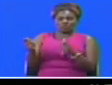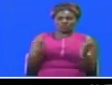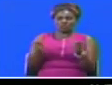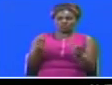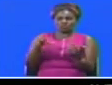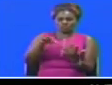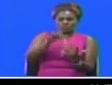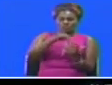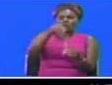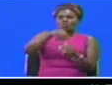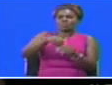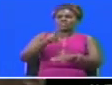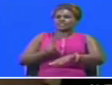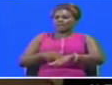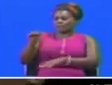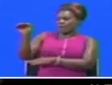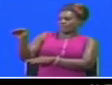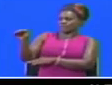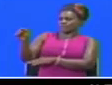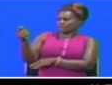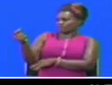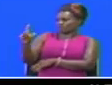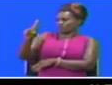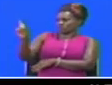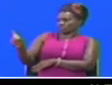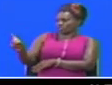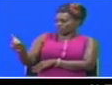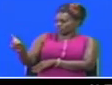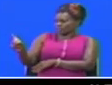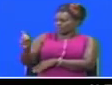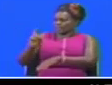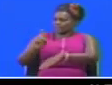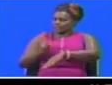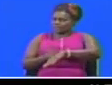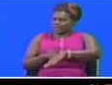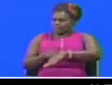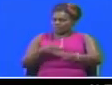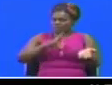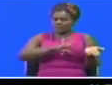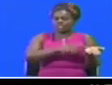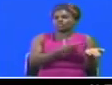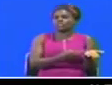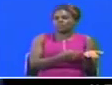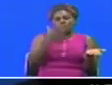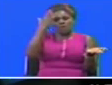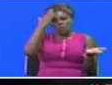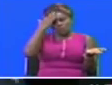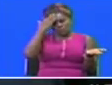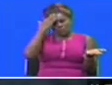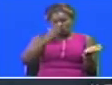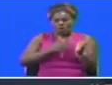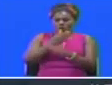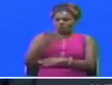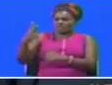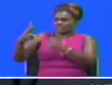nominations within the timeline. And let me ask you this quick question as we wind up. In terms of resources, we know that over